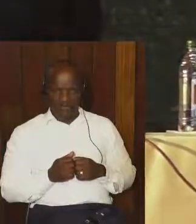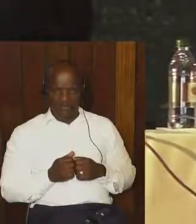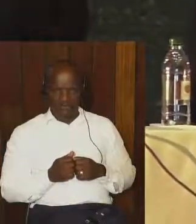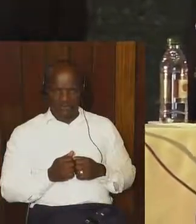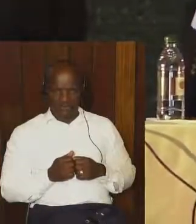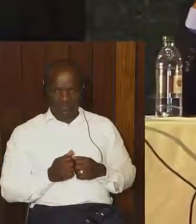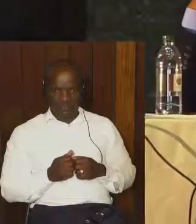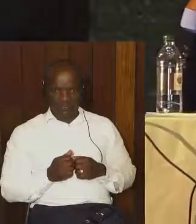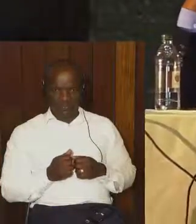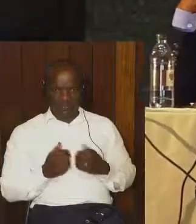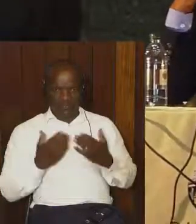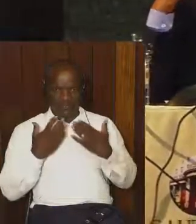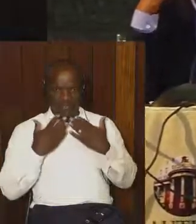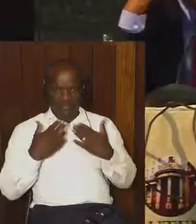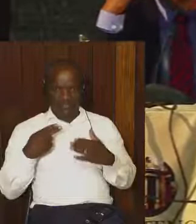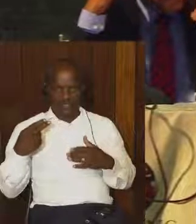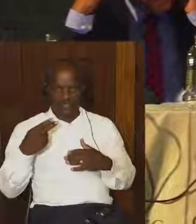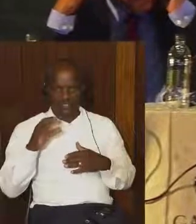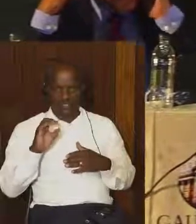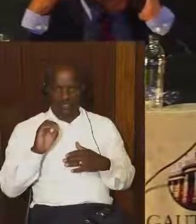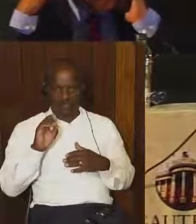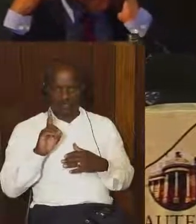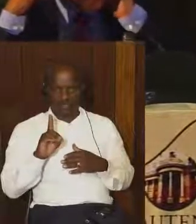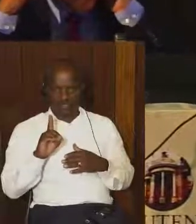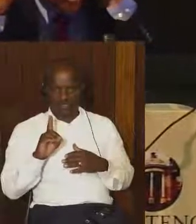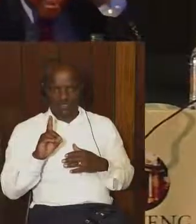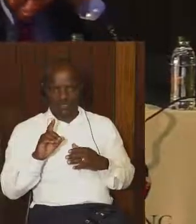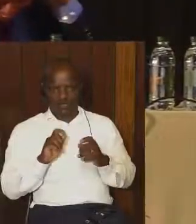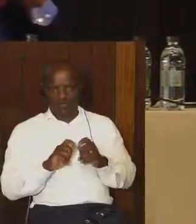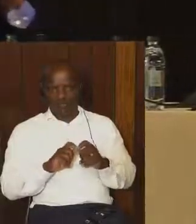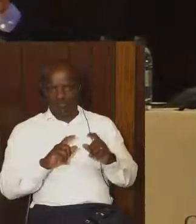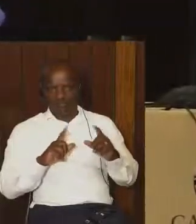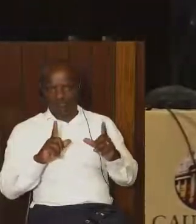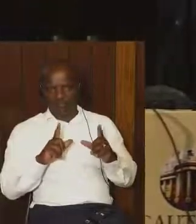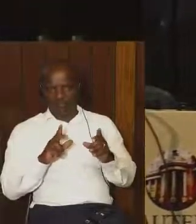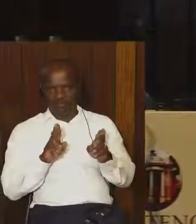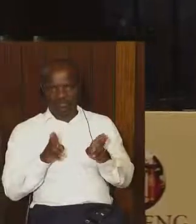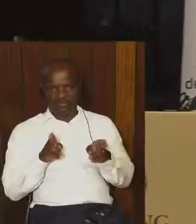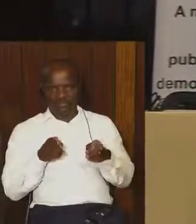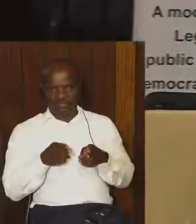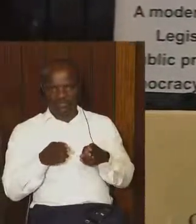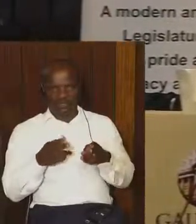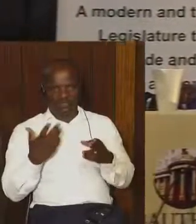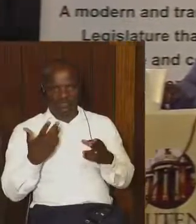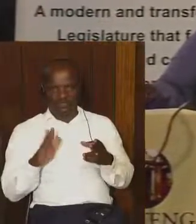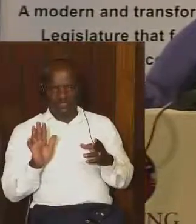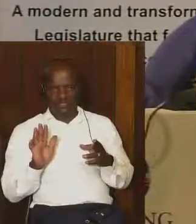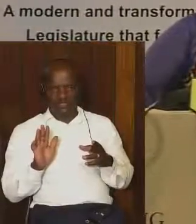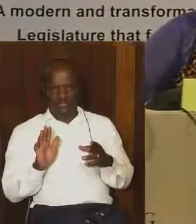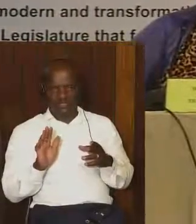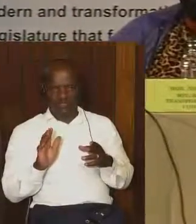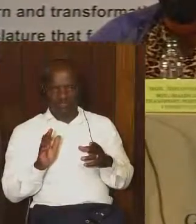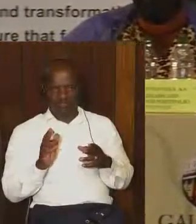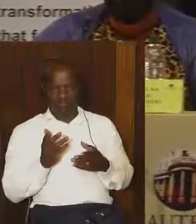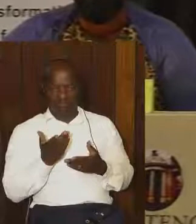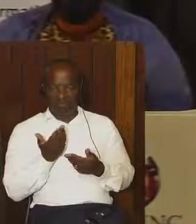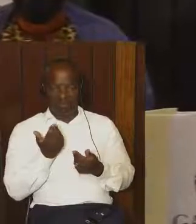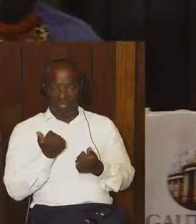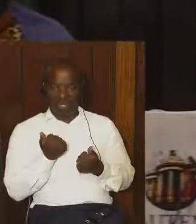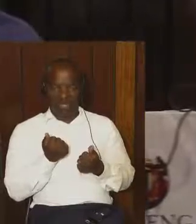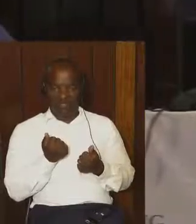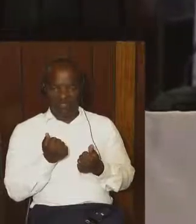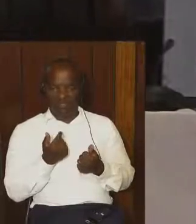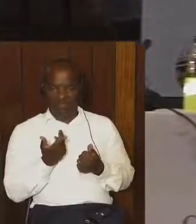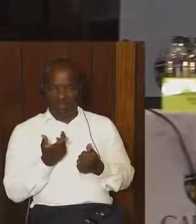Thank you very much, HOD, honourable members. There's the presentation. I think it's very short. I don't know if there's really much that we